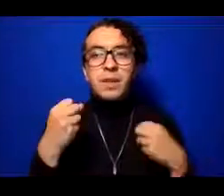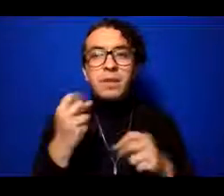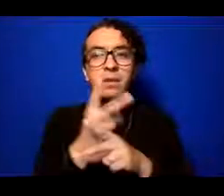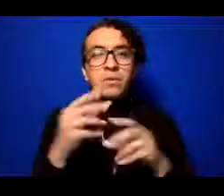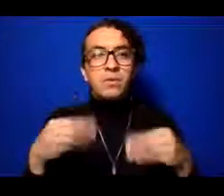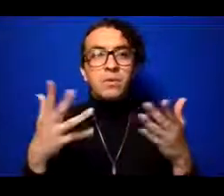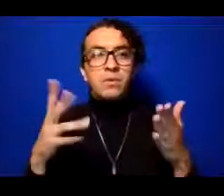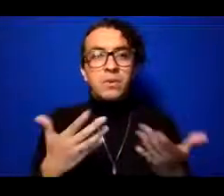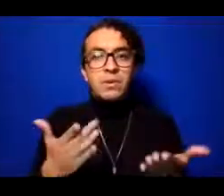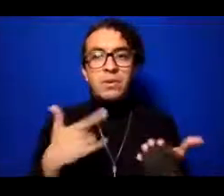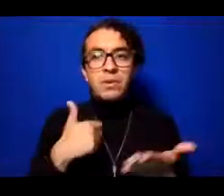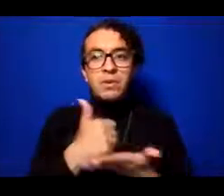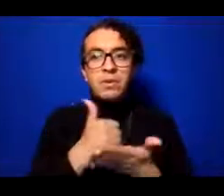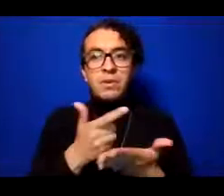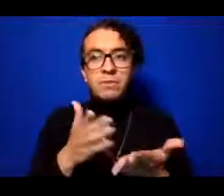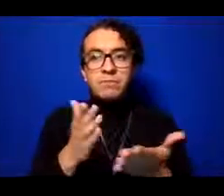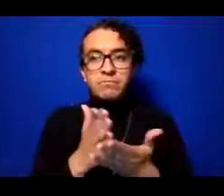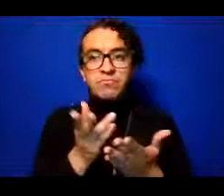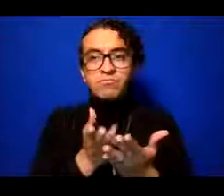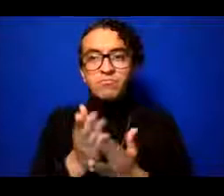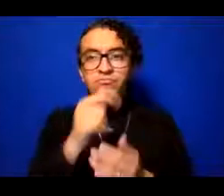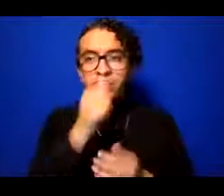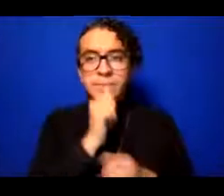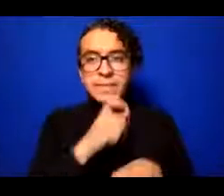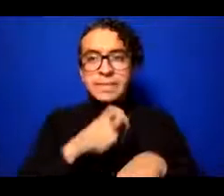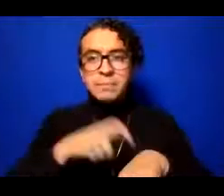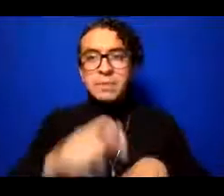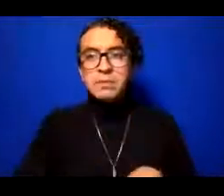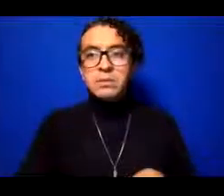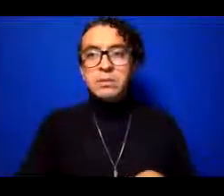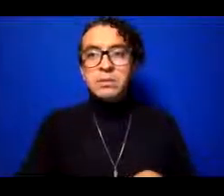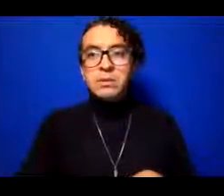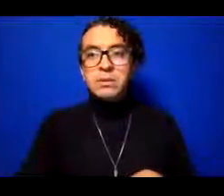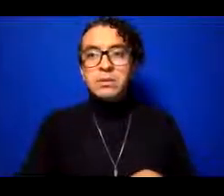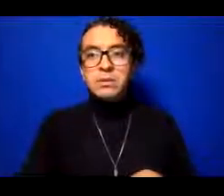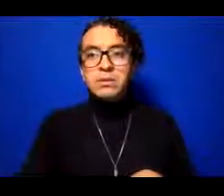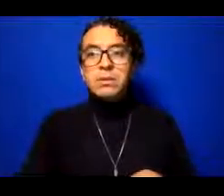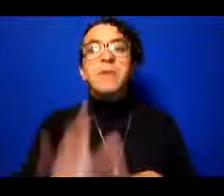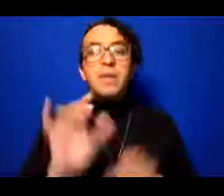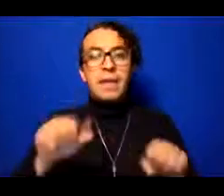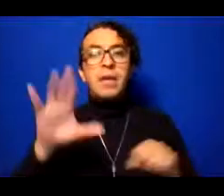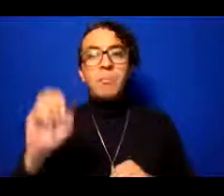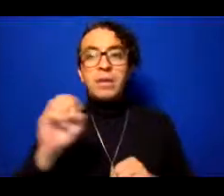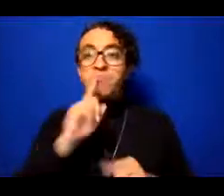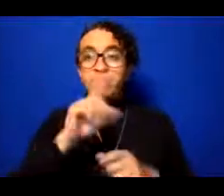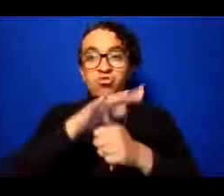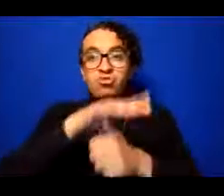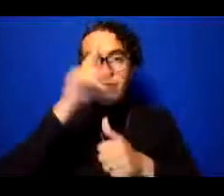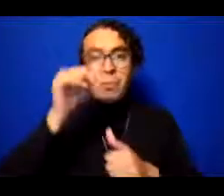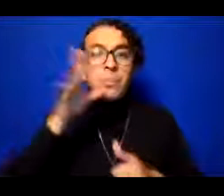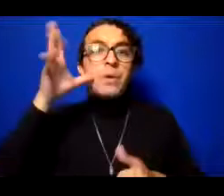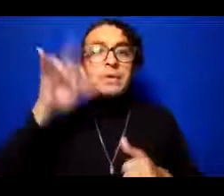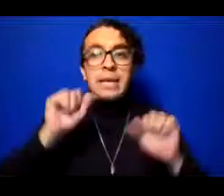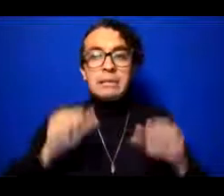help people through and navigate these difficult times. And this can be particularly stressful for parents who really are not sure